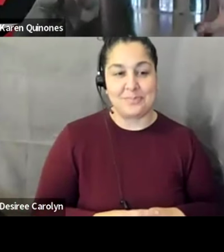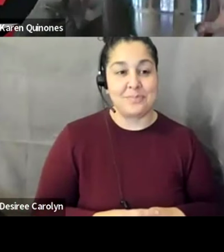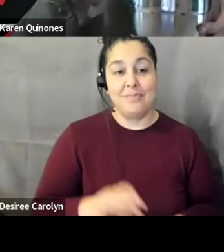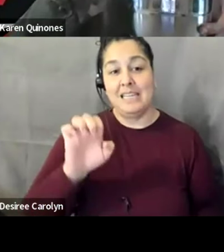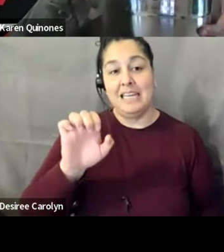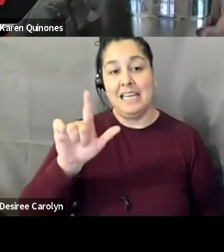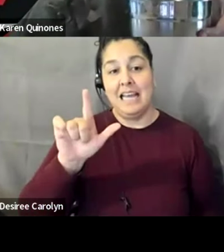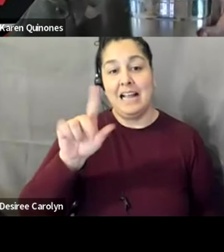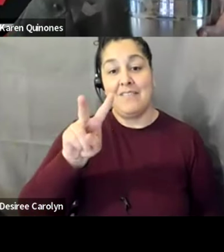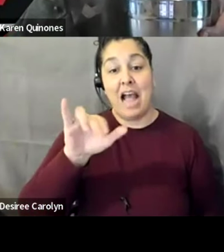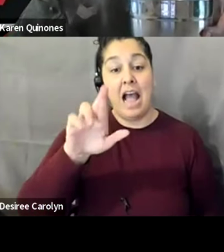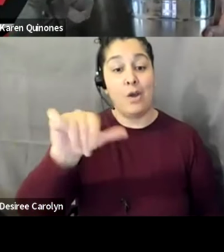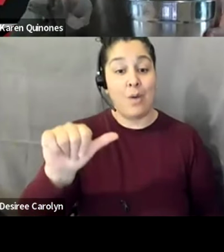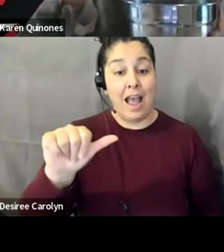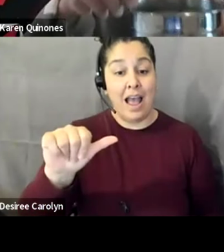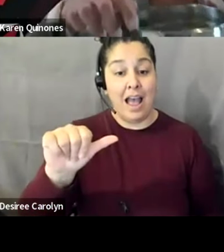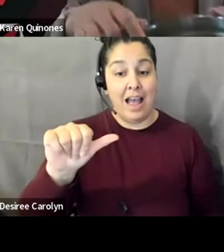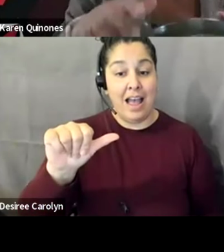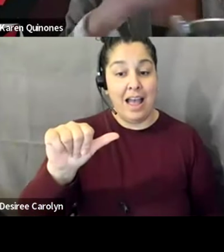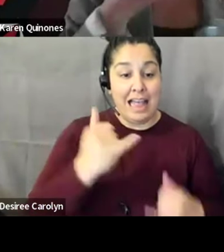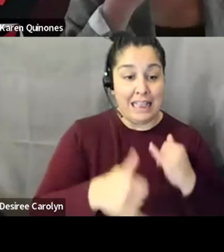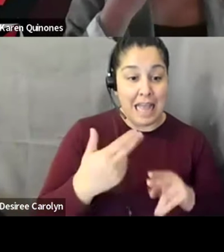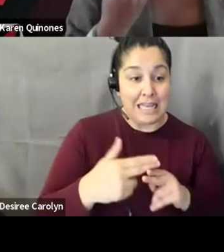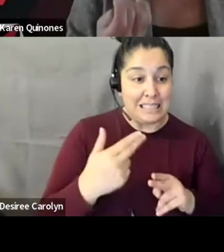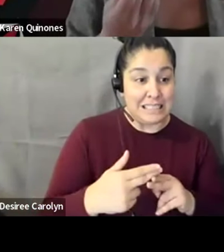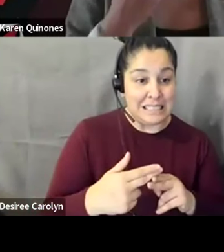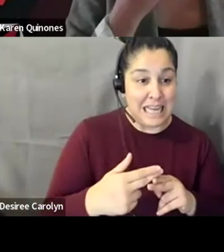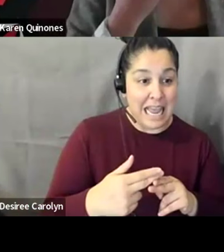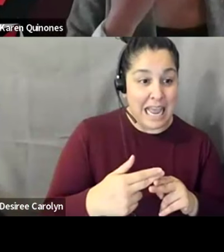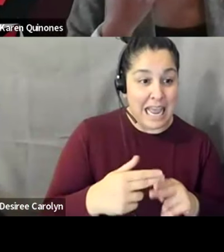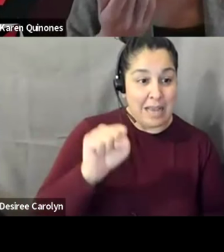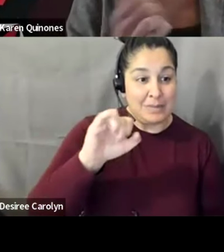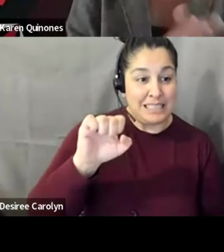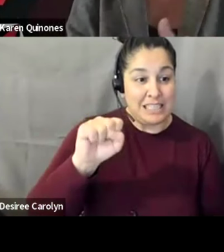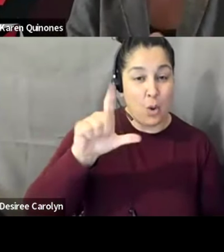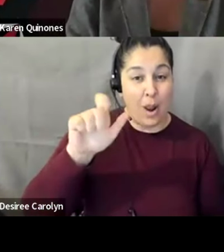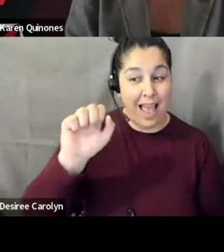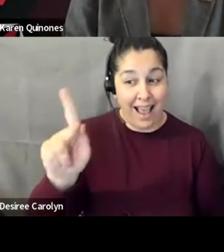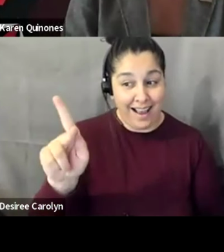Elvira Sisolak, whose name I hope I didn't mispronounce, forgive me if I did.